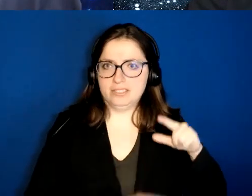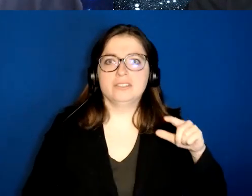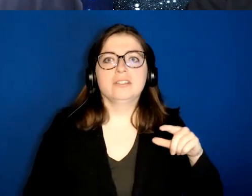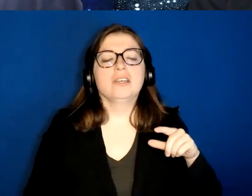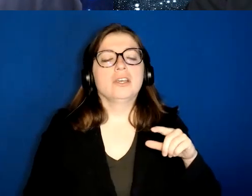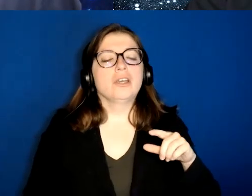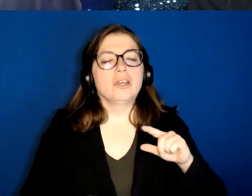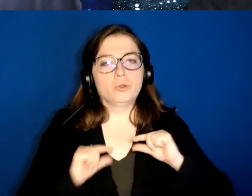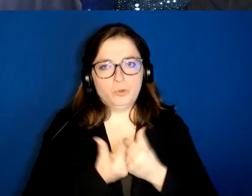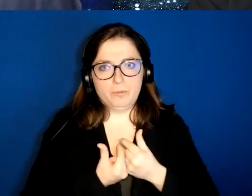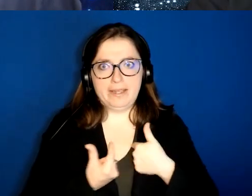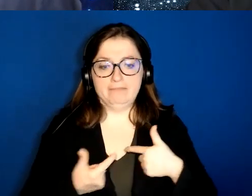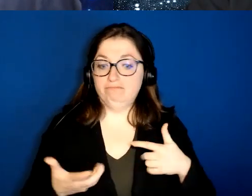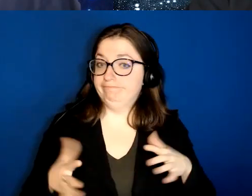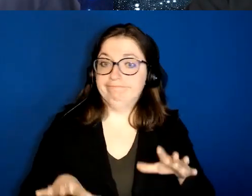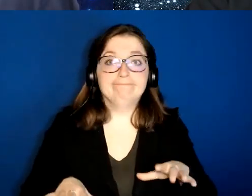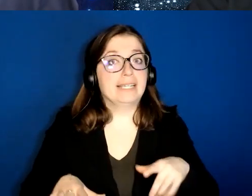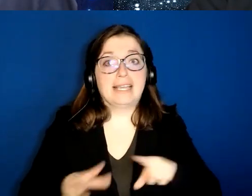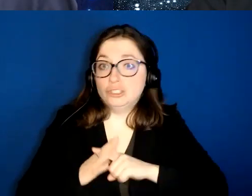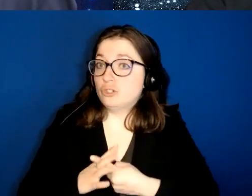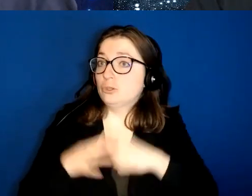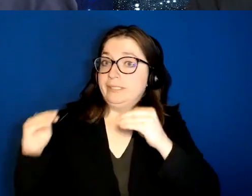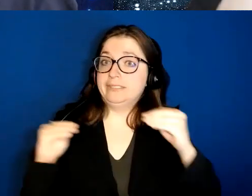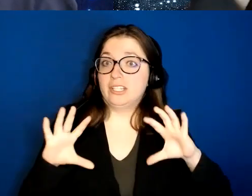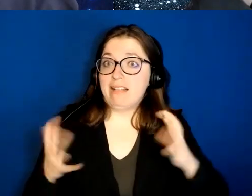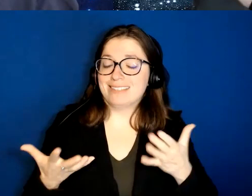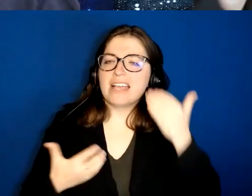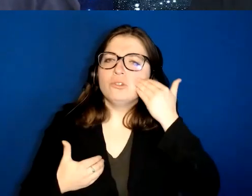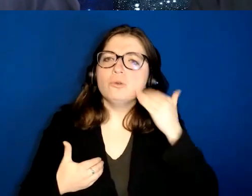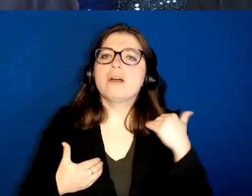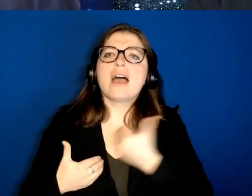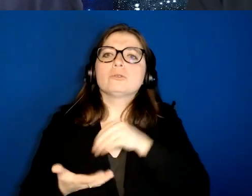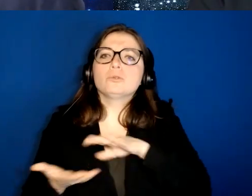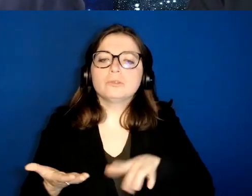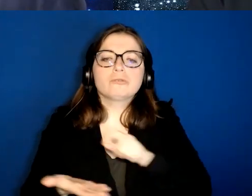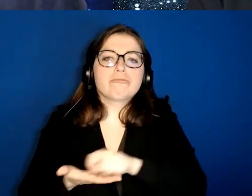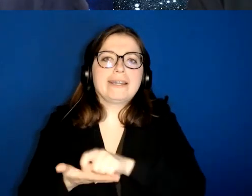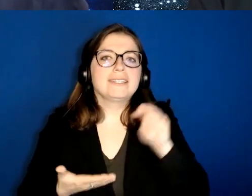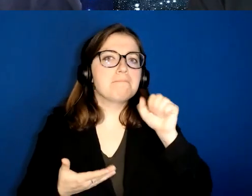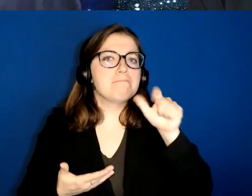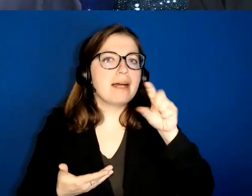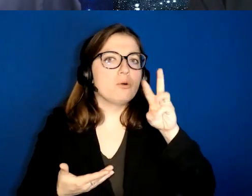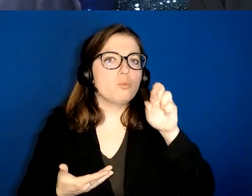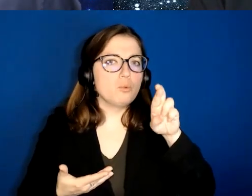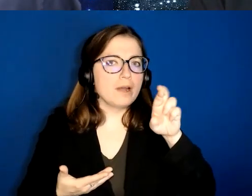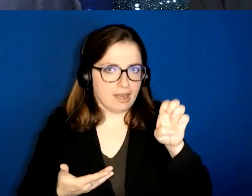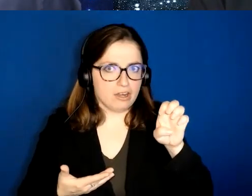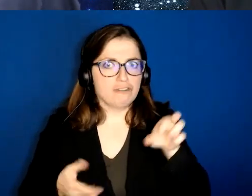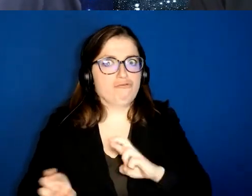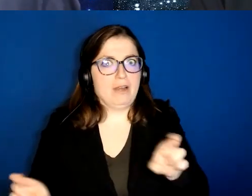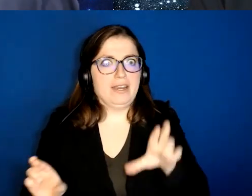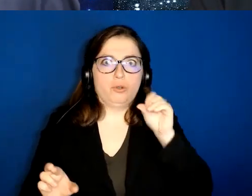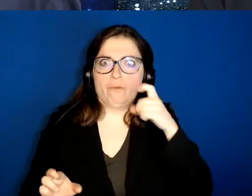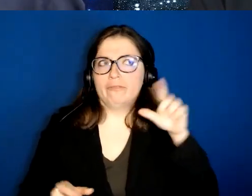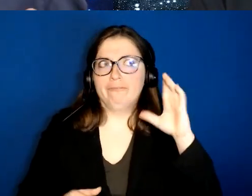class based on that, because I knew that our students were writing the malware ready code of the future, and I wanted to get them away from that. But I